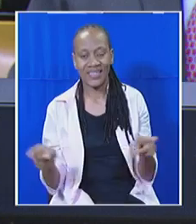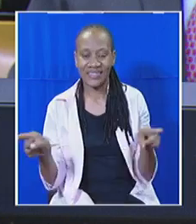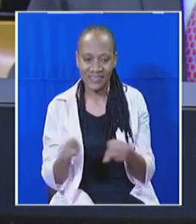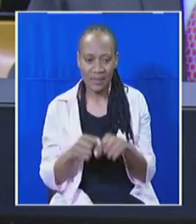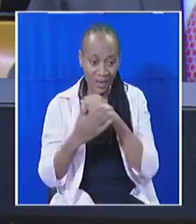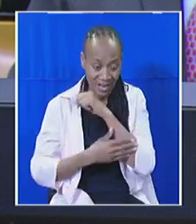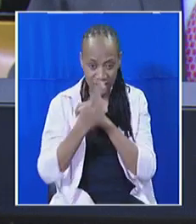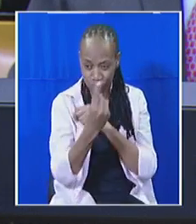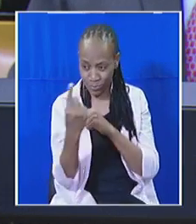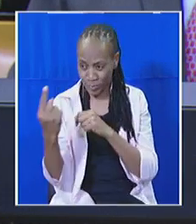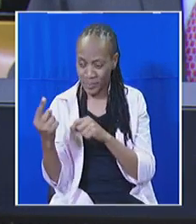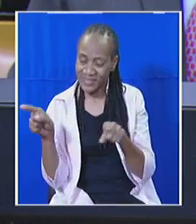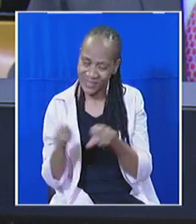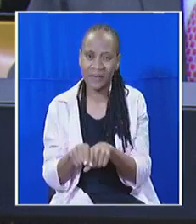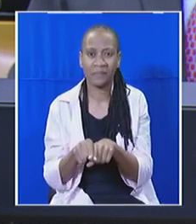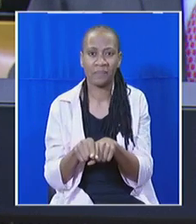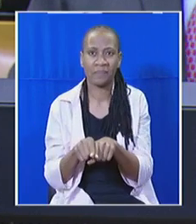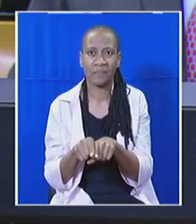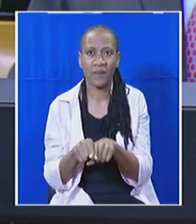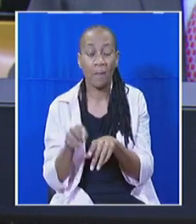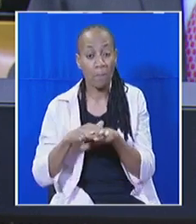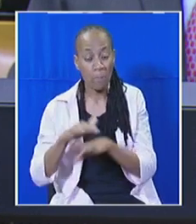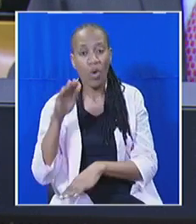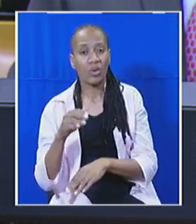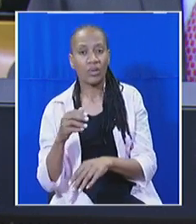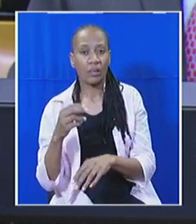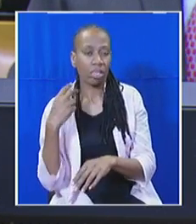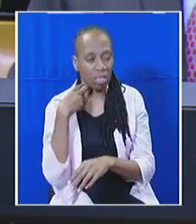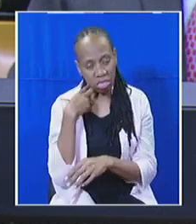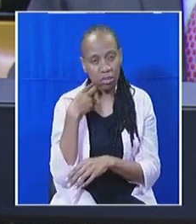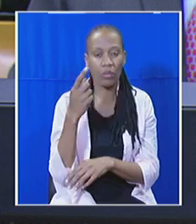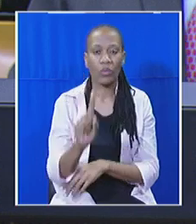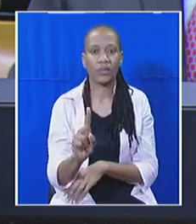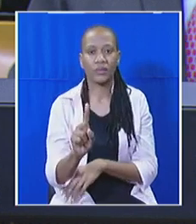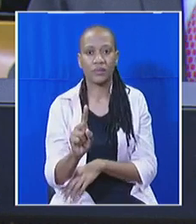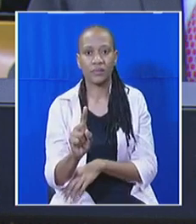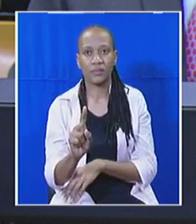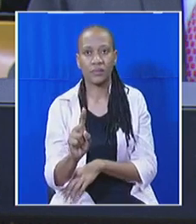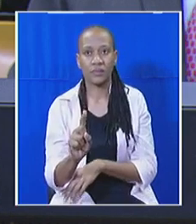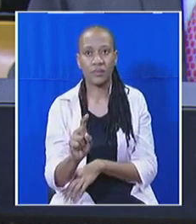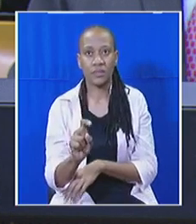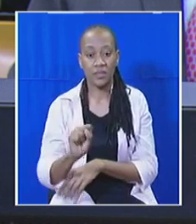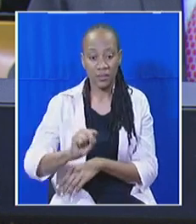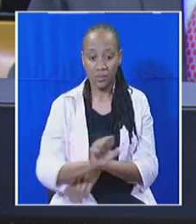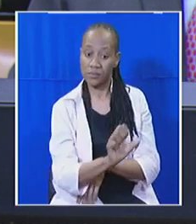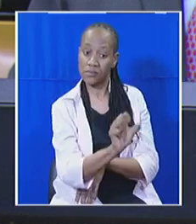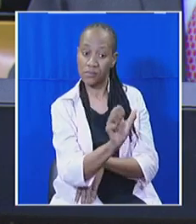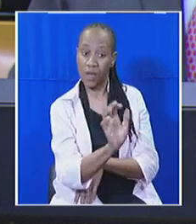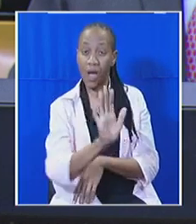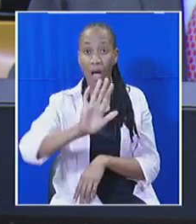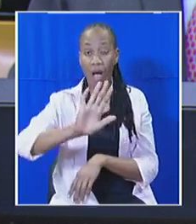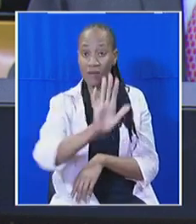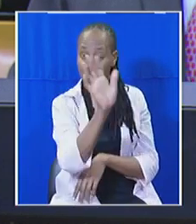countries themselves. Further bad news is that the sub-Saharan region where we are is the hardest